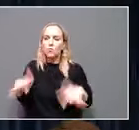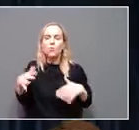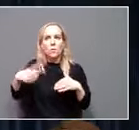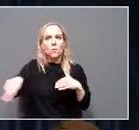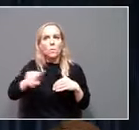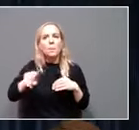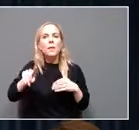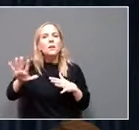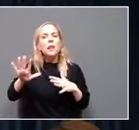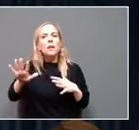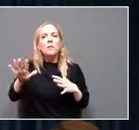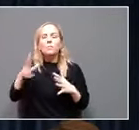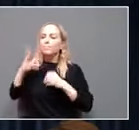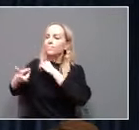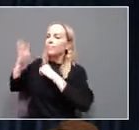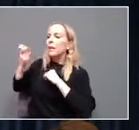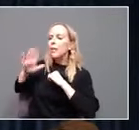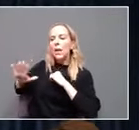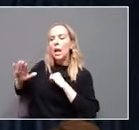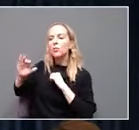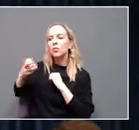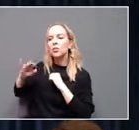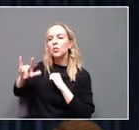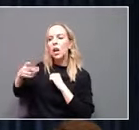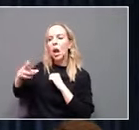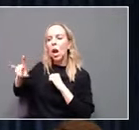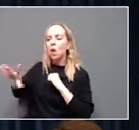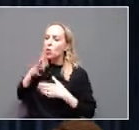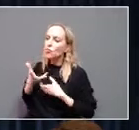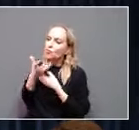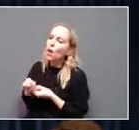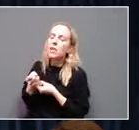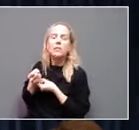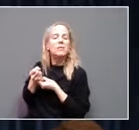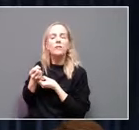just childhood, but their trust,